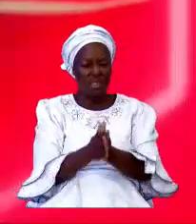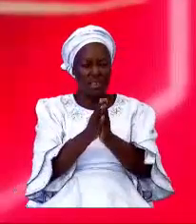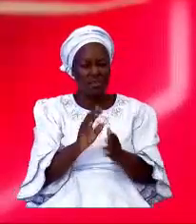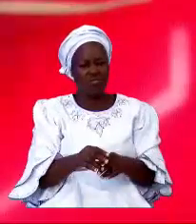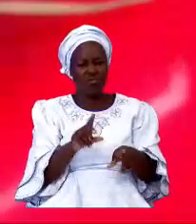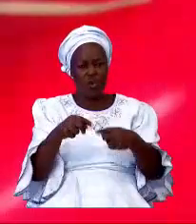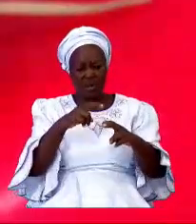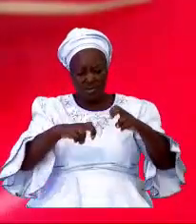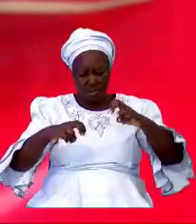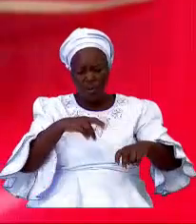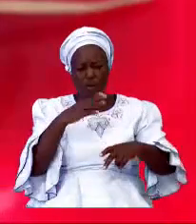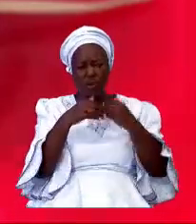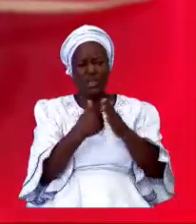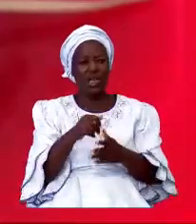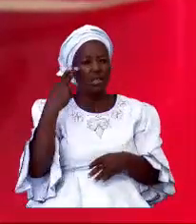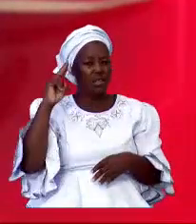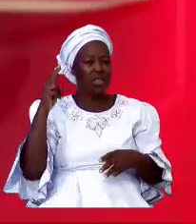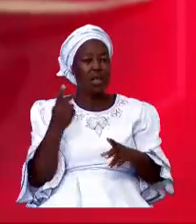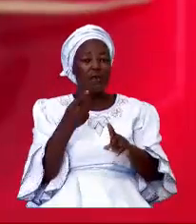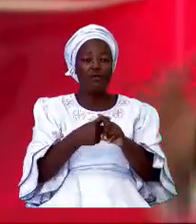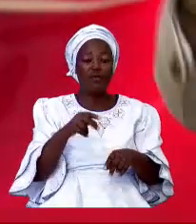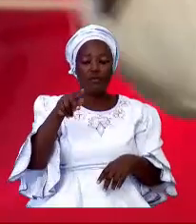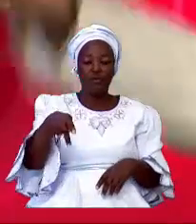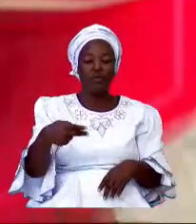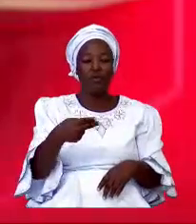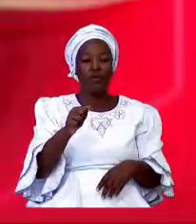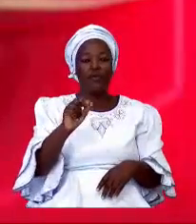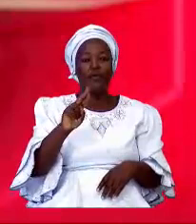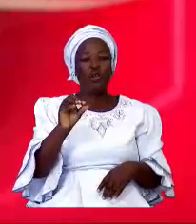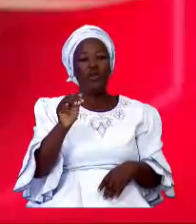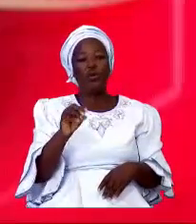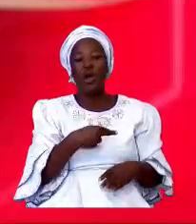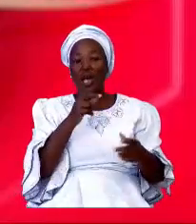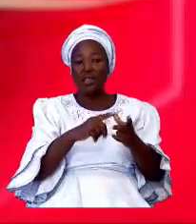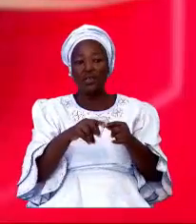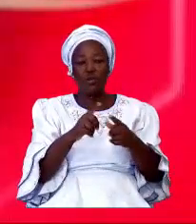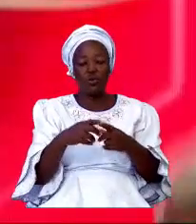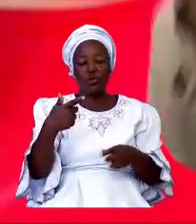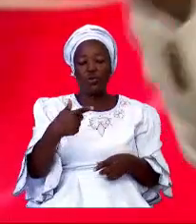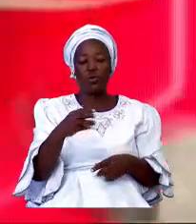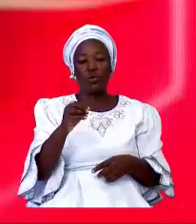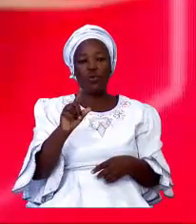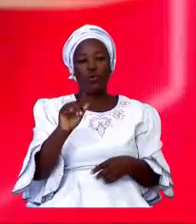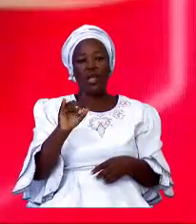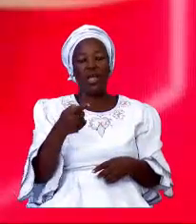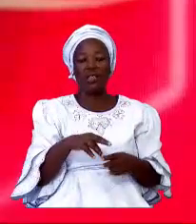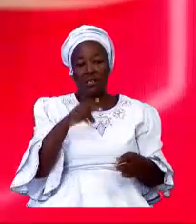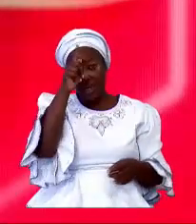history. From Pharaoh to all those people in Canaan, and to